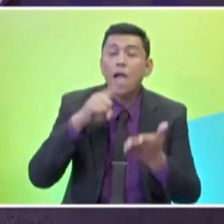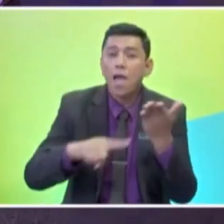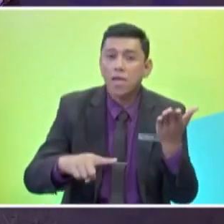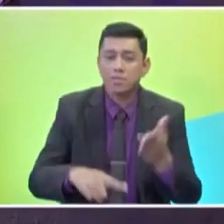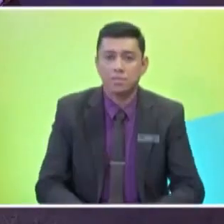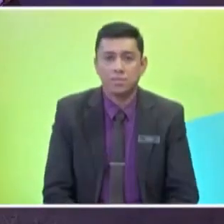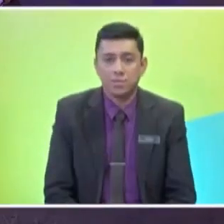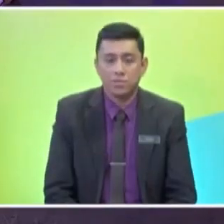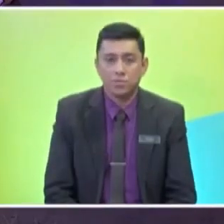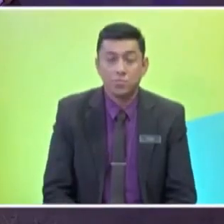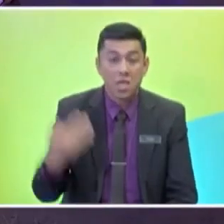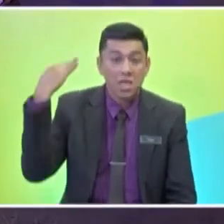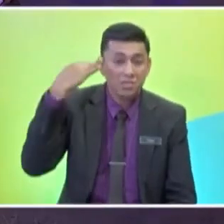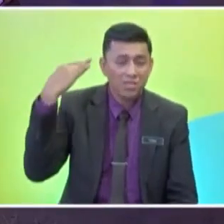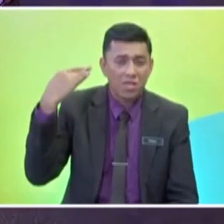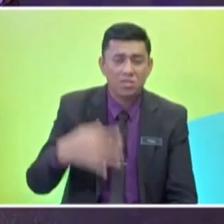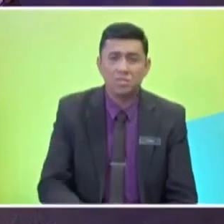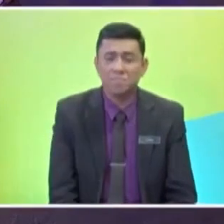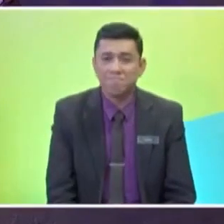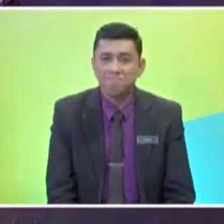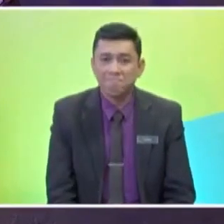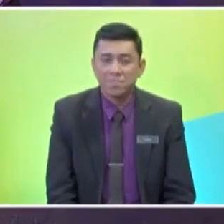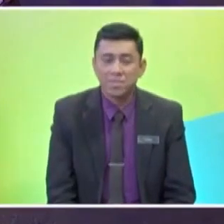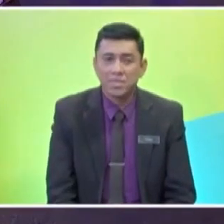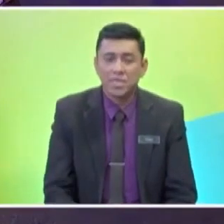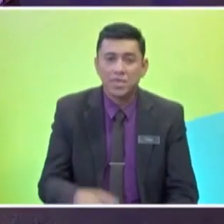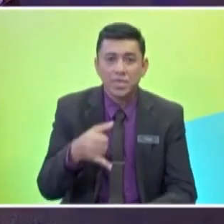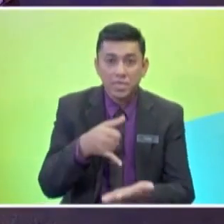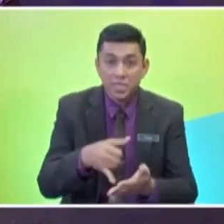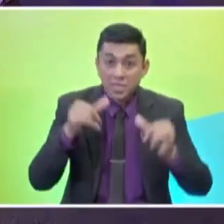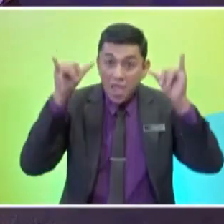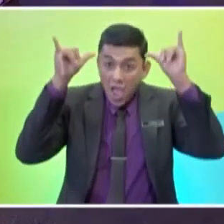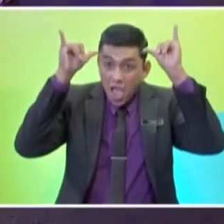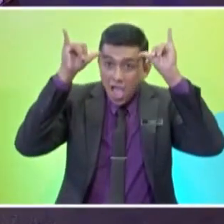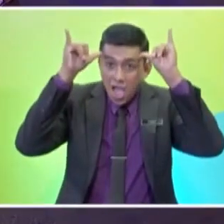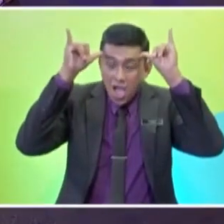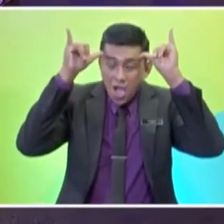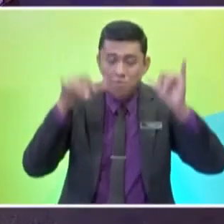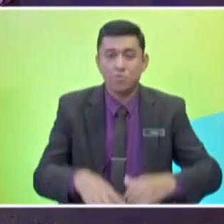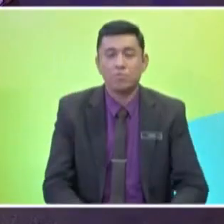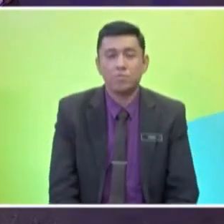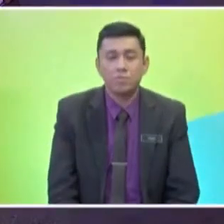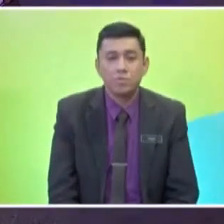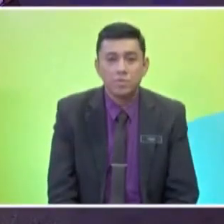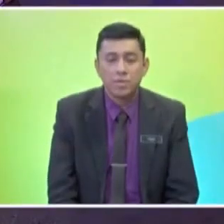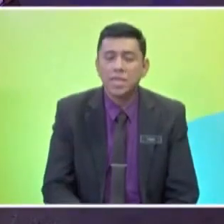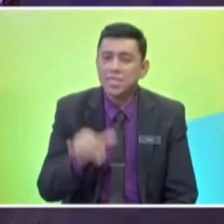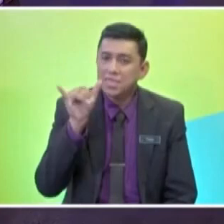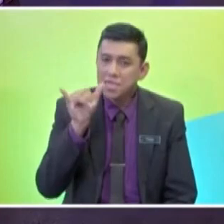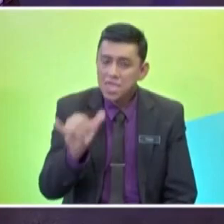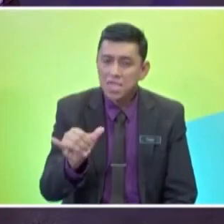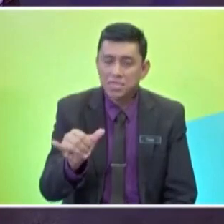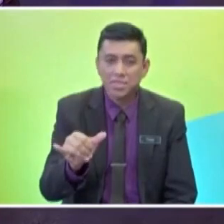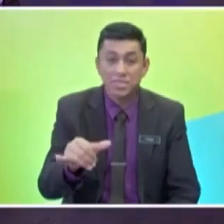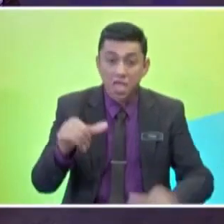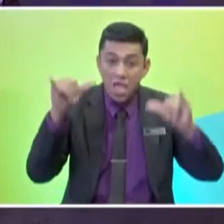What sound is that? What sound is that? Is that a cow? Yes. Can okay. you